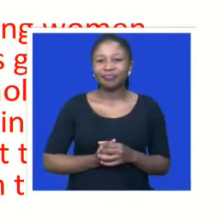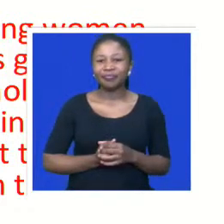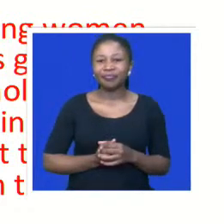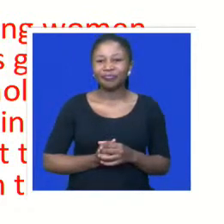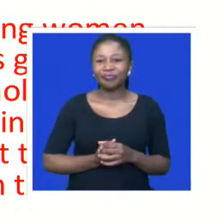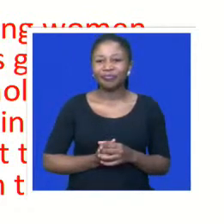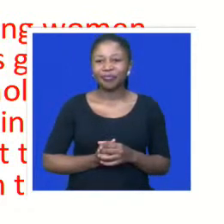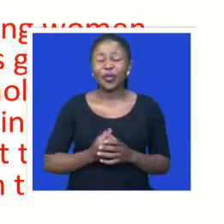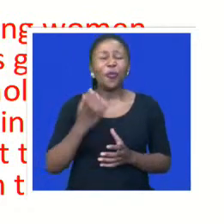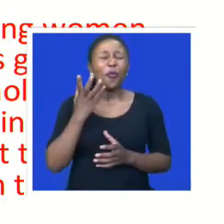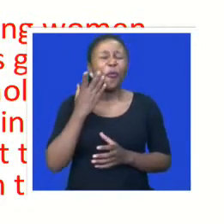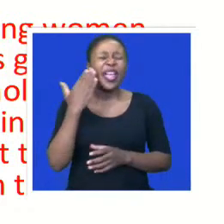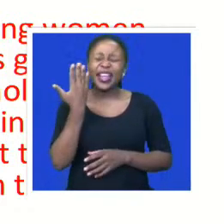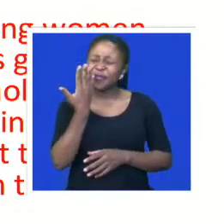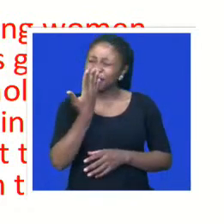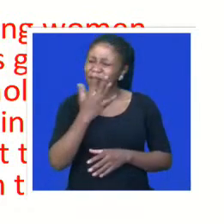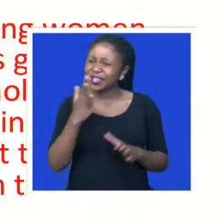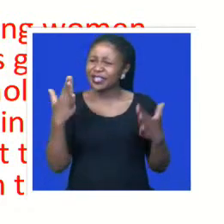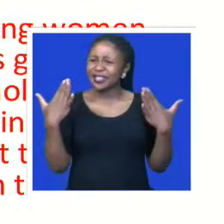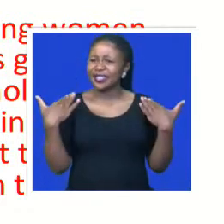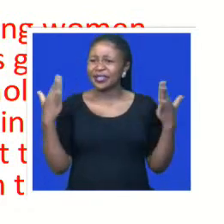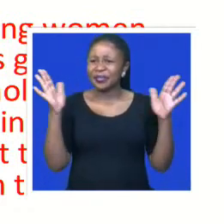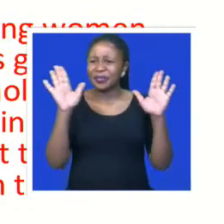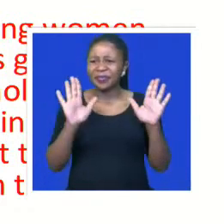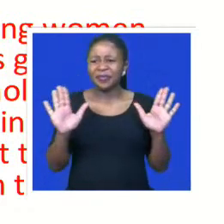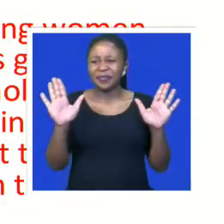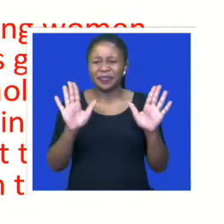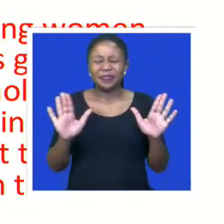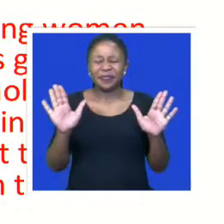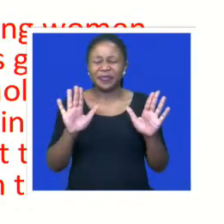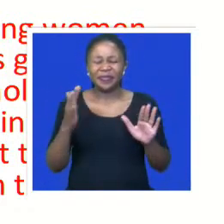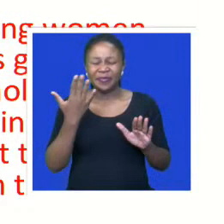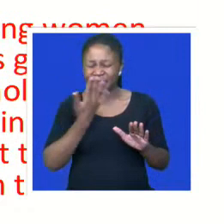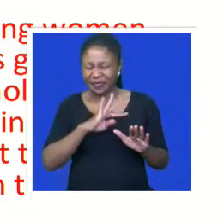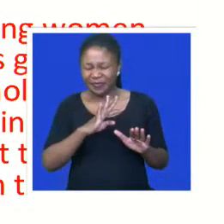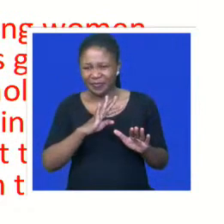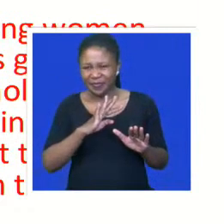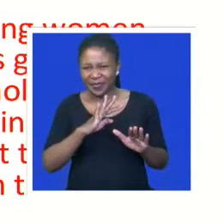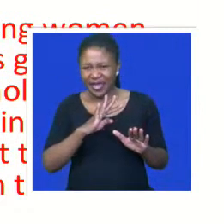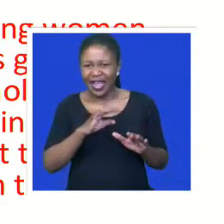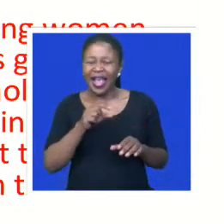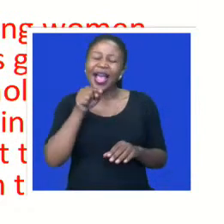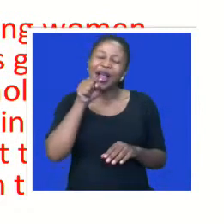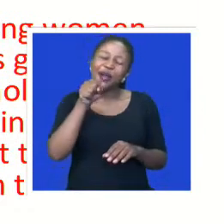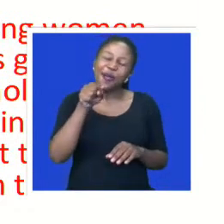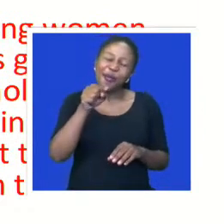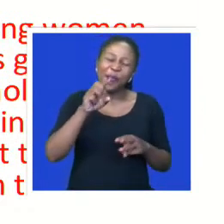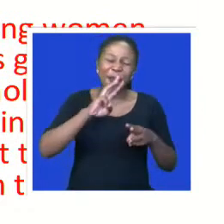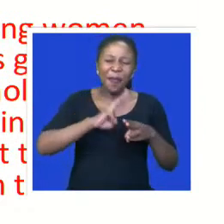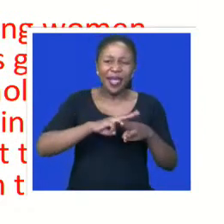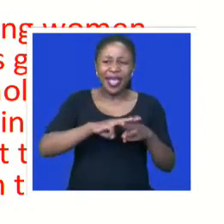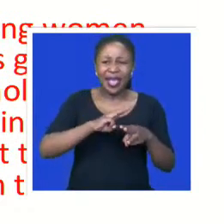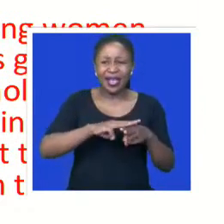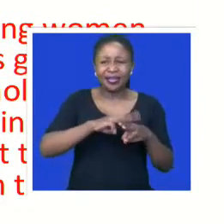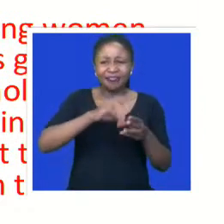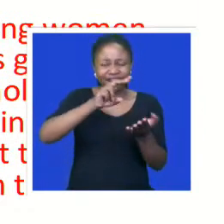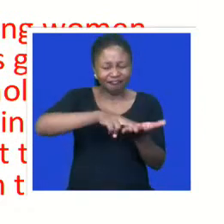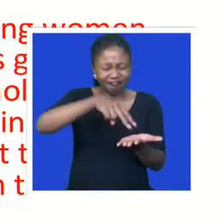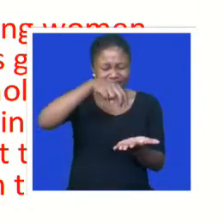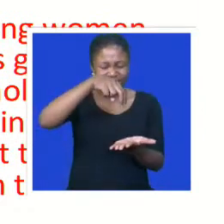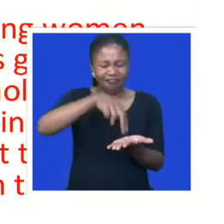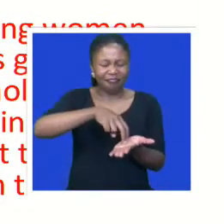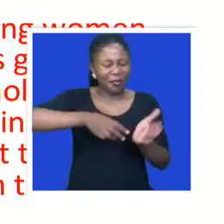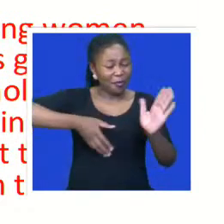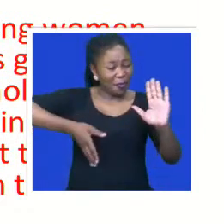and went with haste out to the country city of Judah. Now, it is believed that this journey would